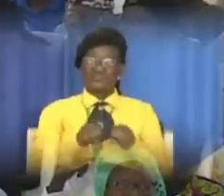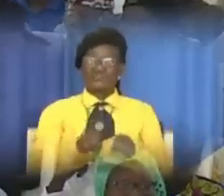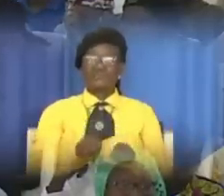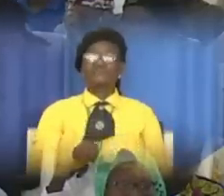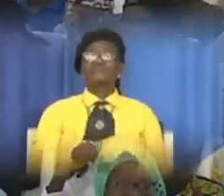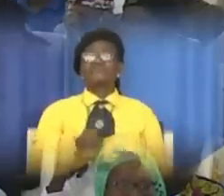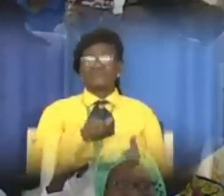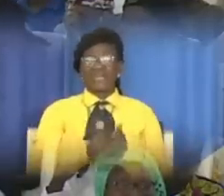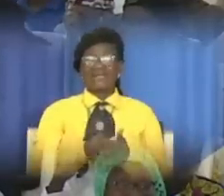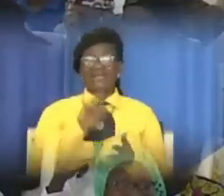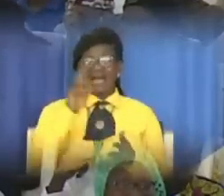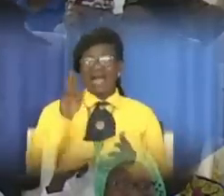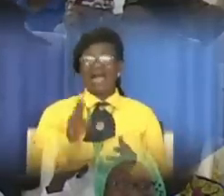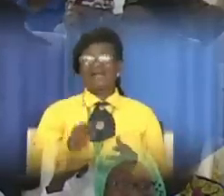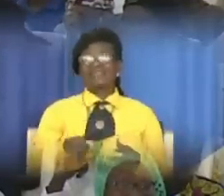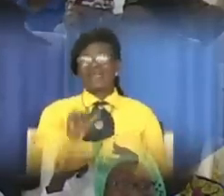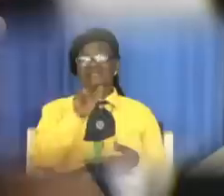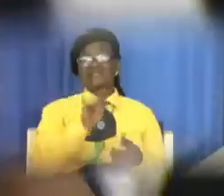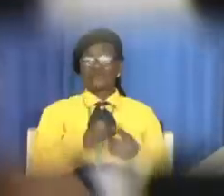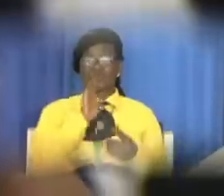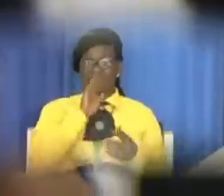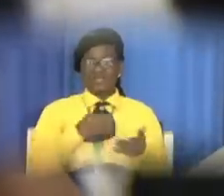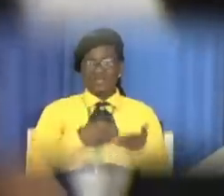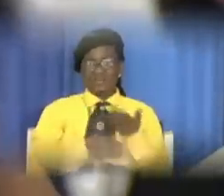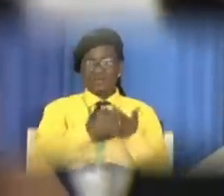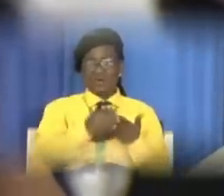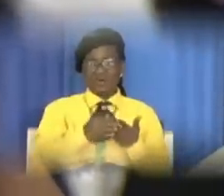So take his advice today.